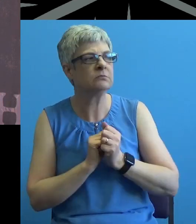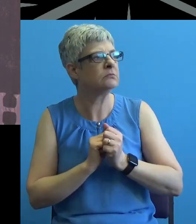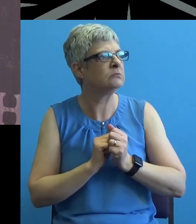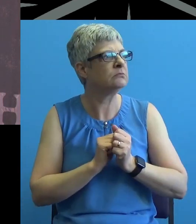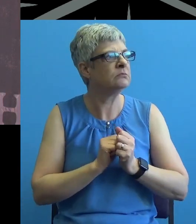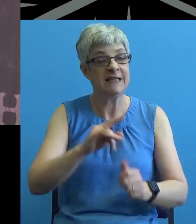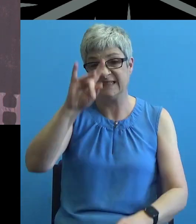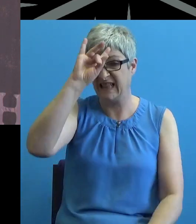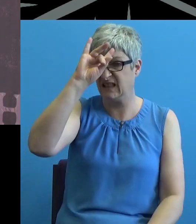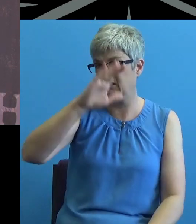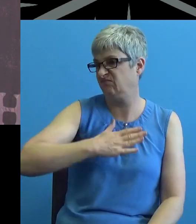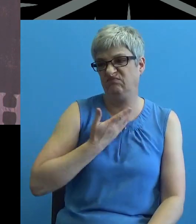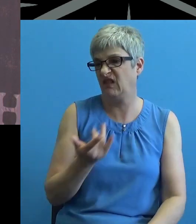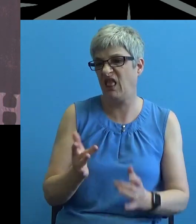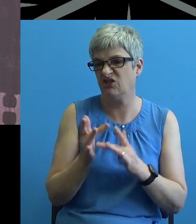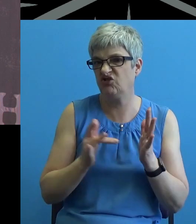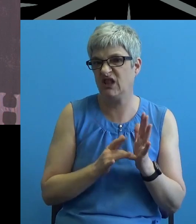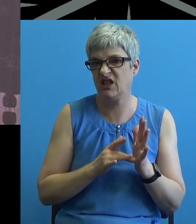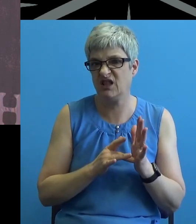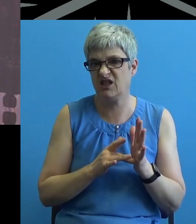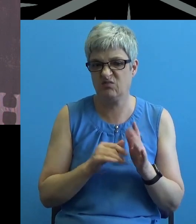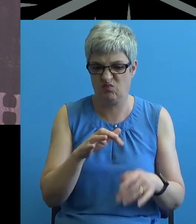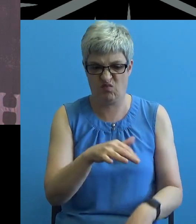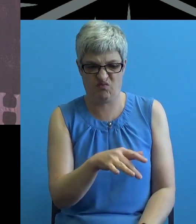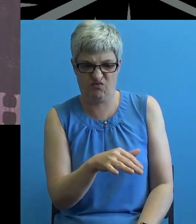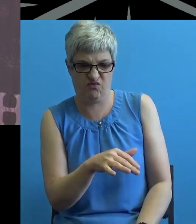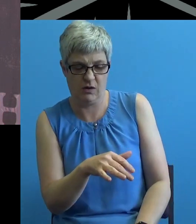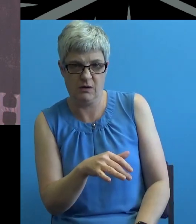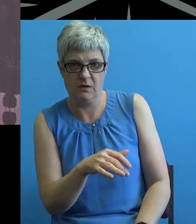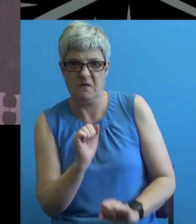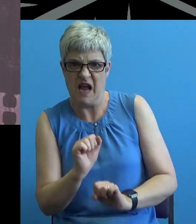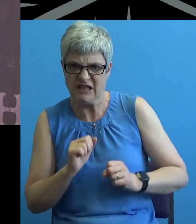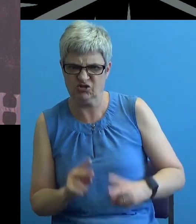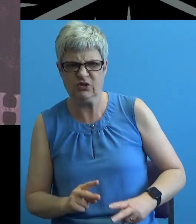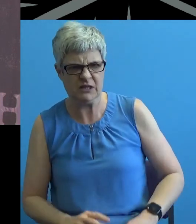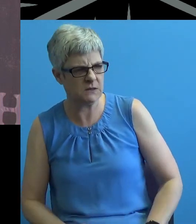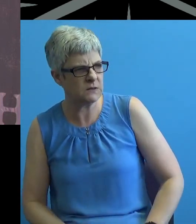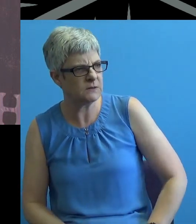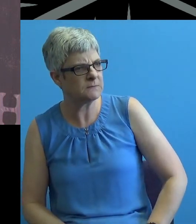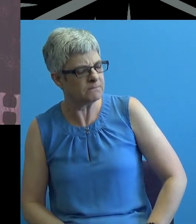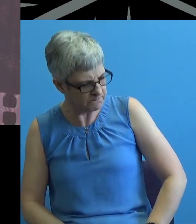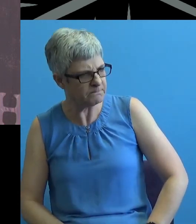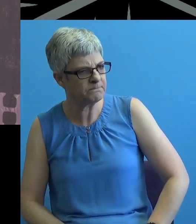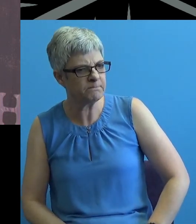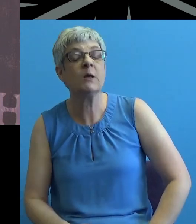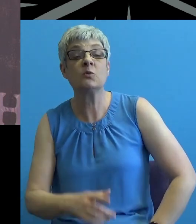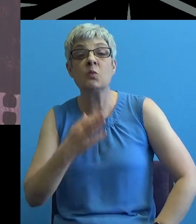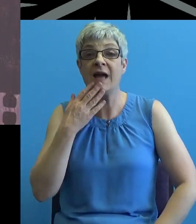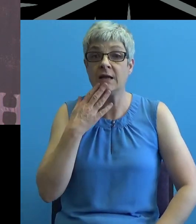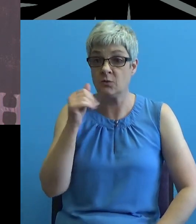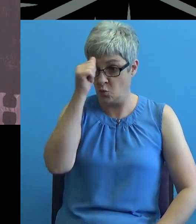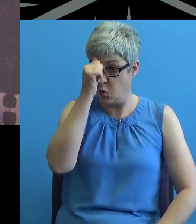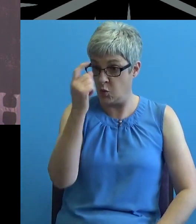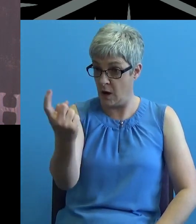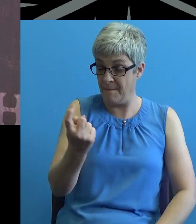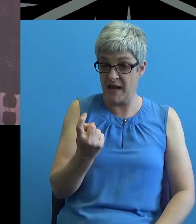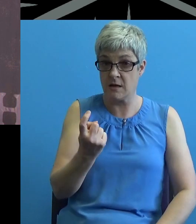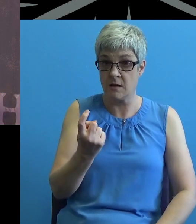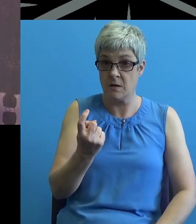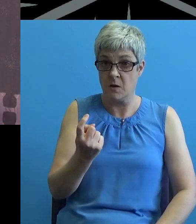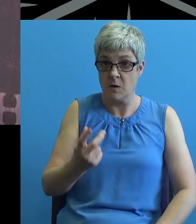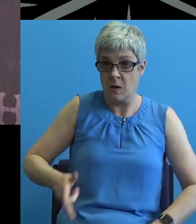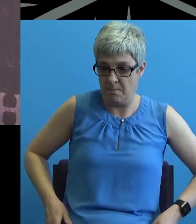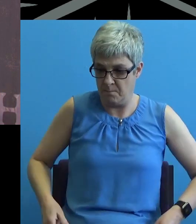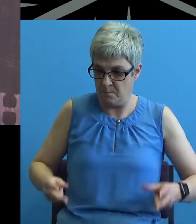This Satan didn't like Jesus being on the prowl in his own streets. So when he heard him coming, he loaded up